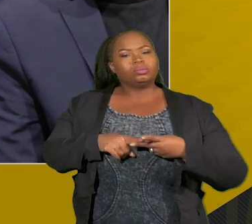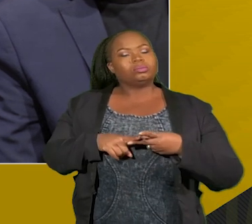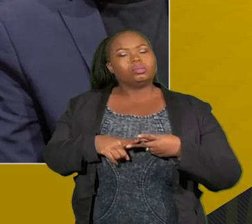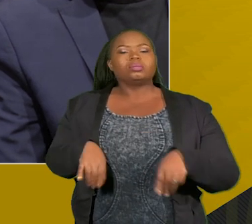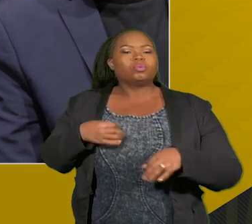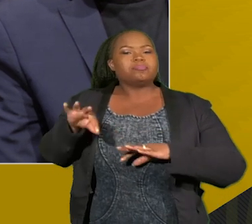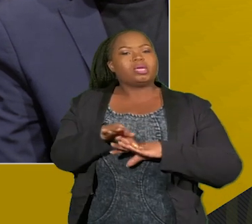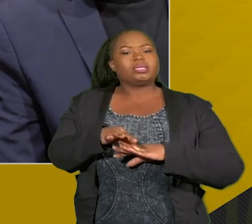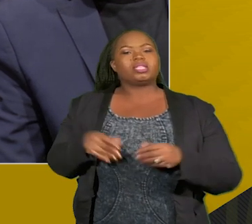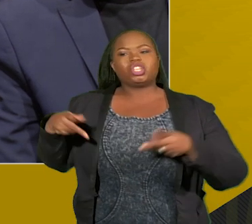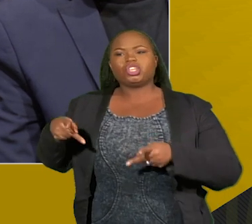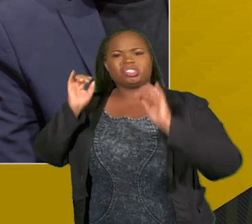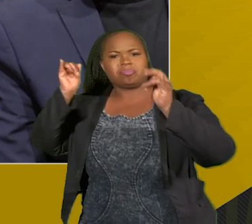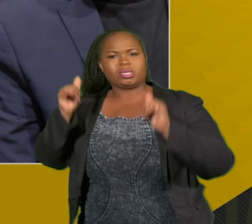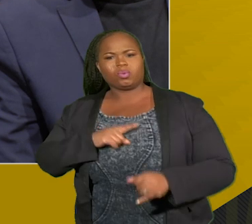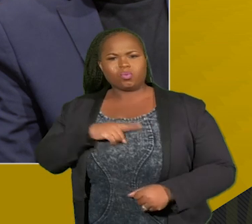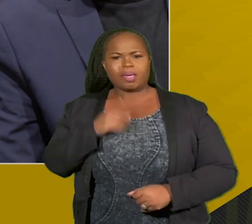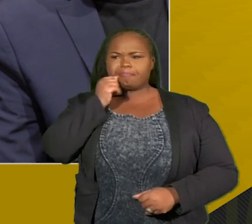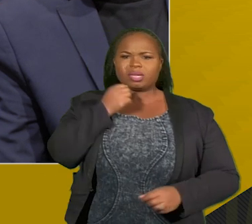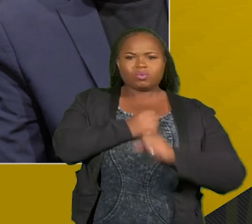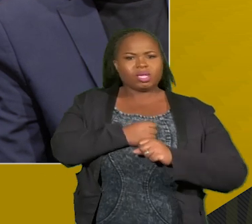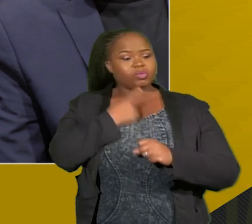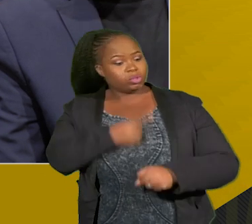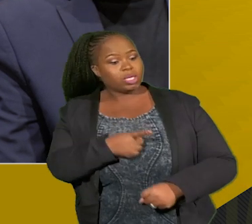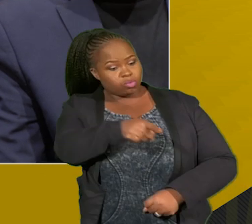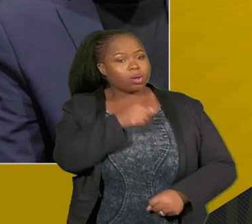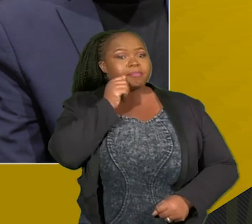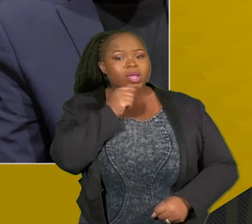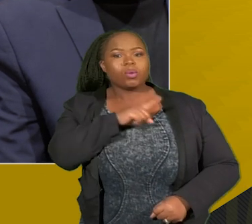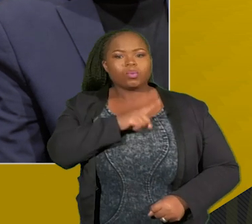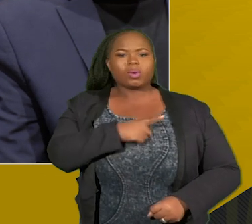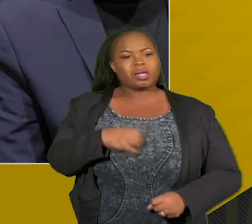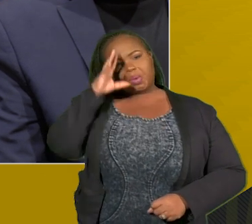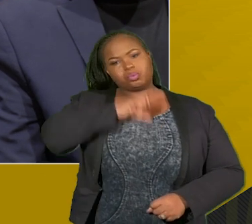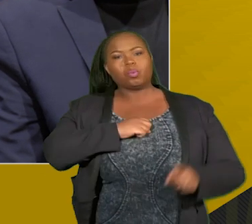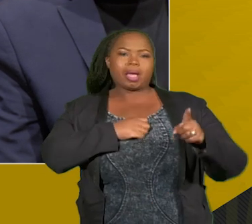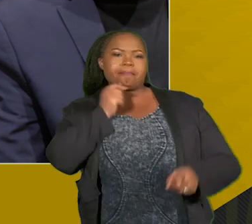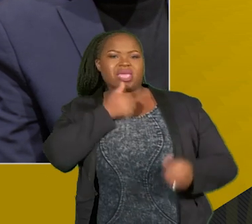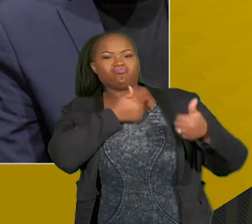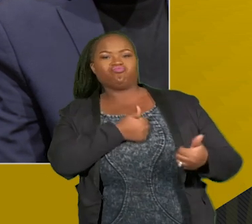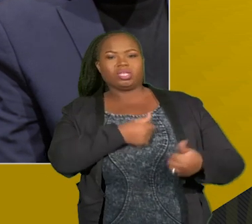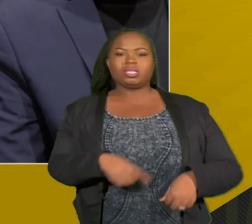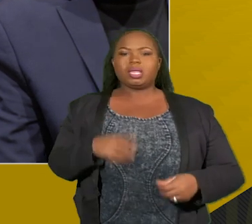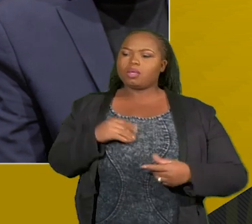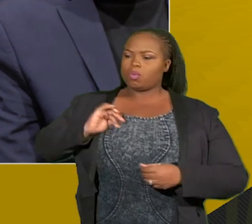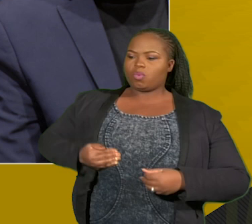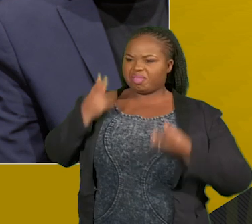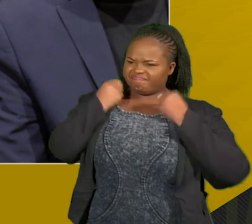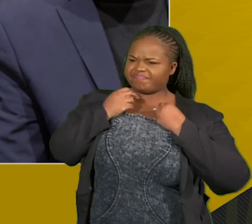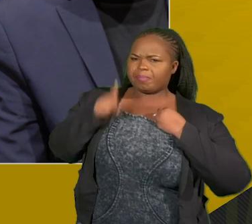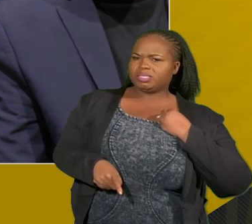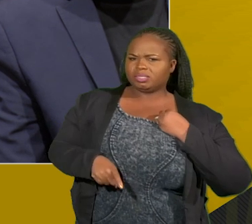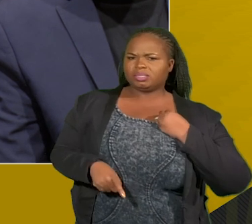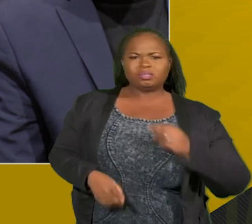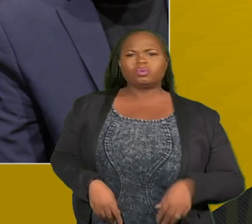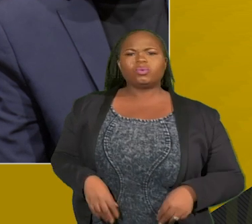part. Why am I to tanga chili qiniso ukuthi now uyindoda? Because we presume ukuthi amadoda right. Then women must submit to men.